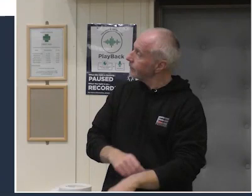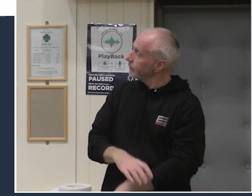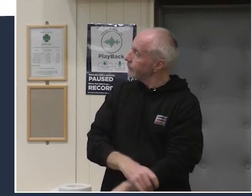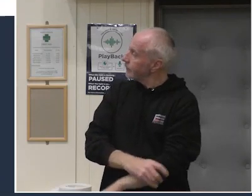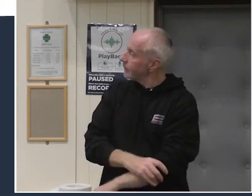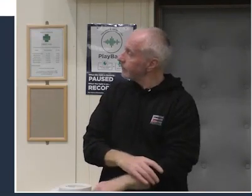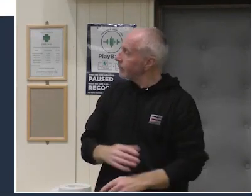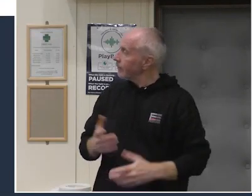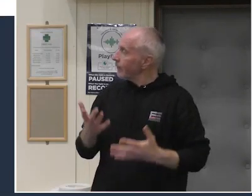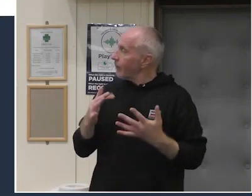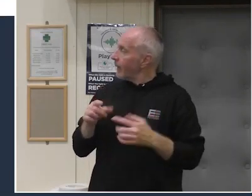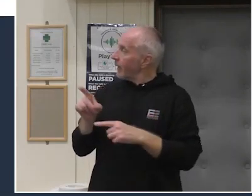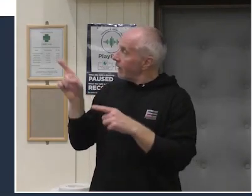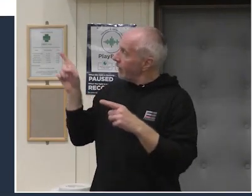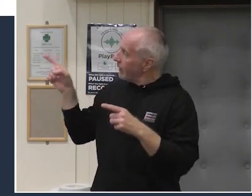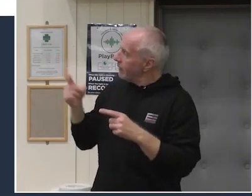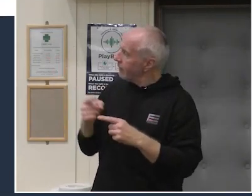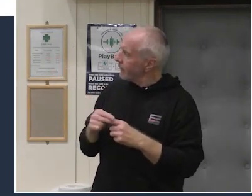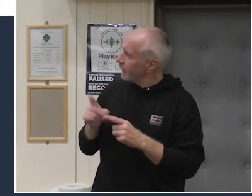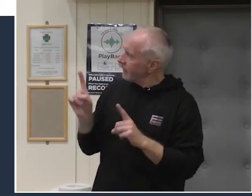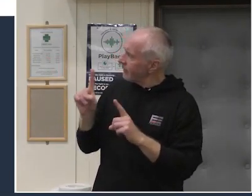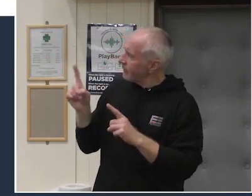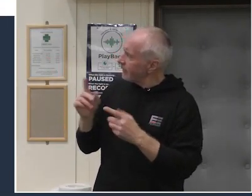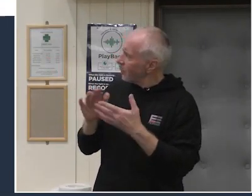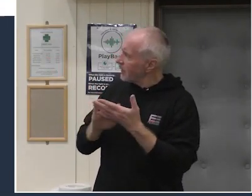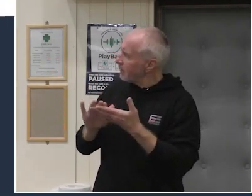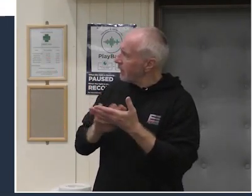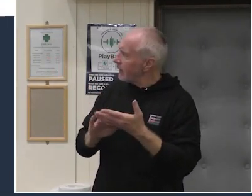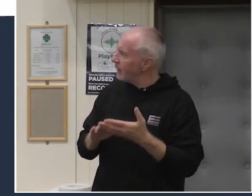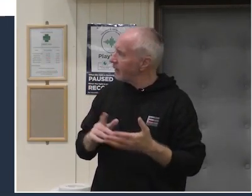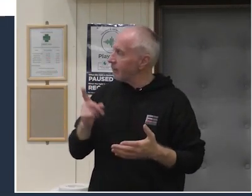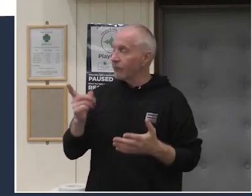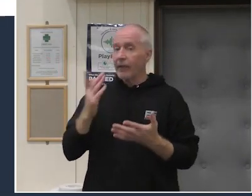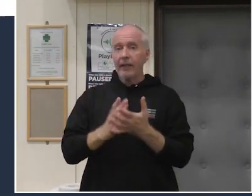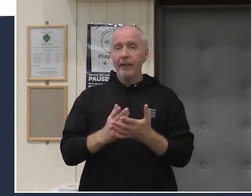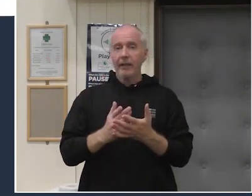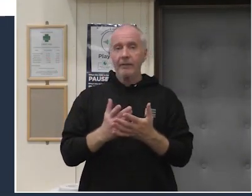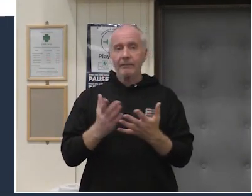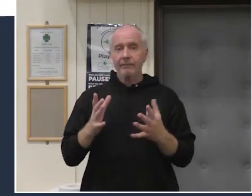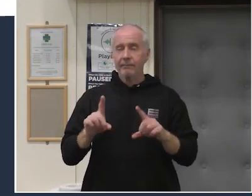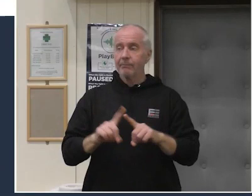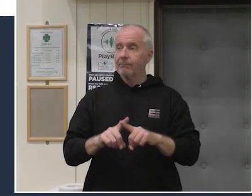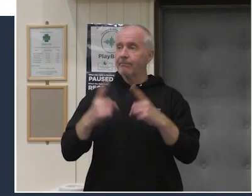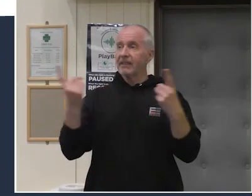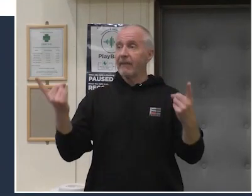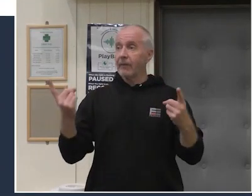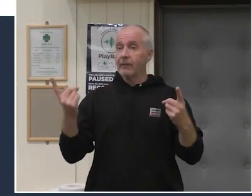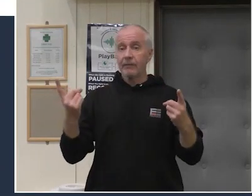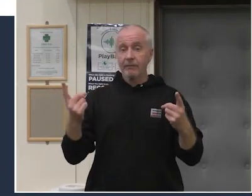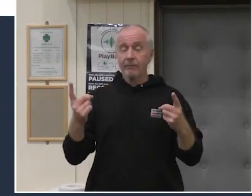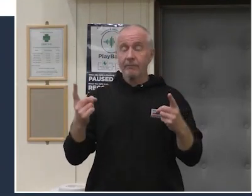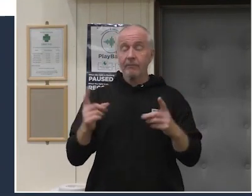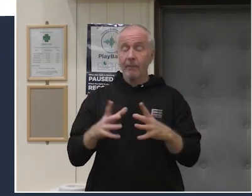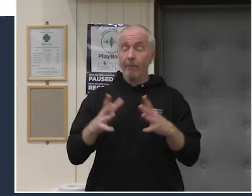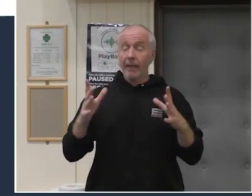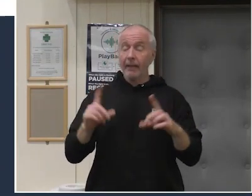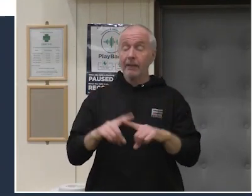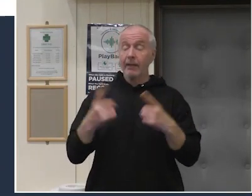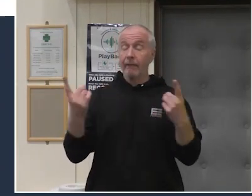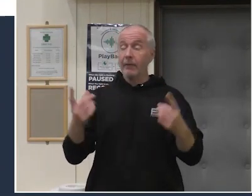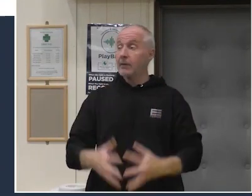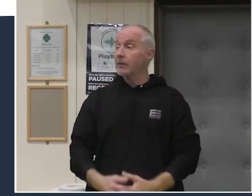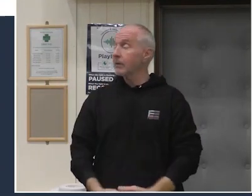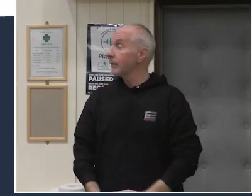any similarities yet, have I? So, there is some big, big differences there. Similarities, now,